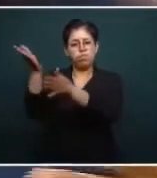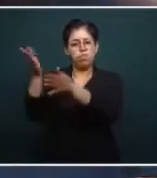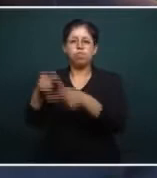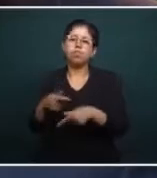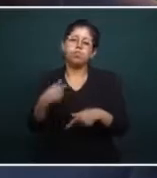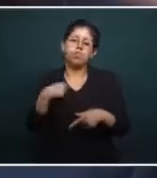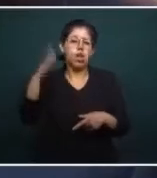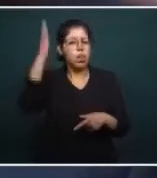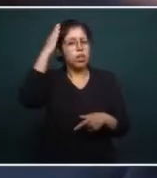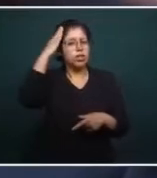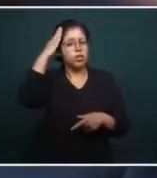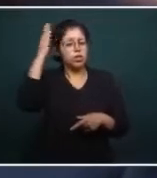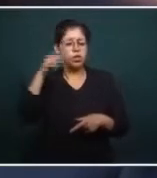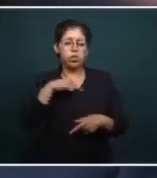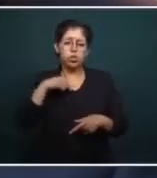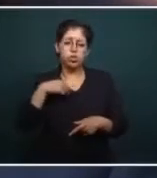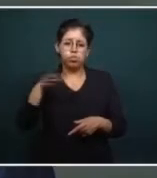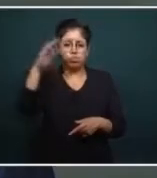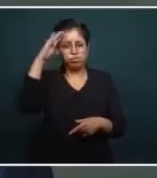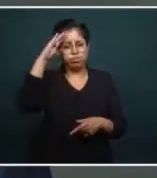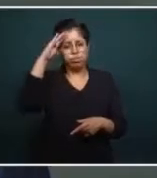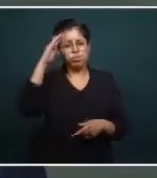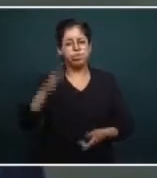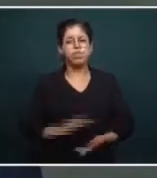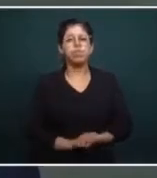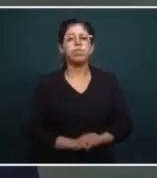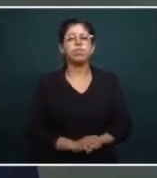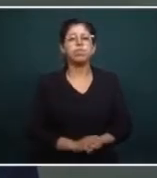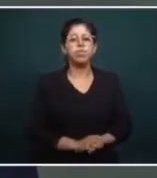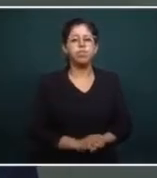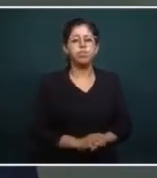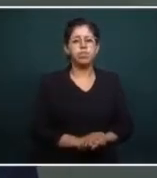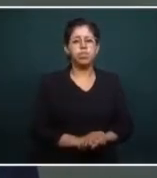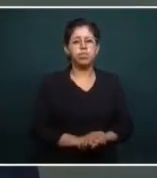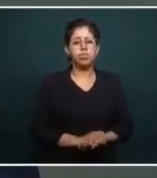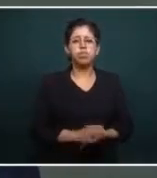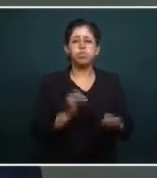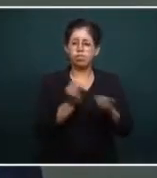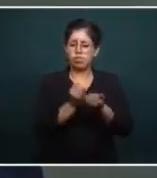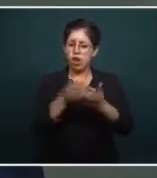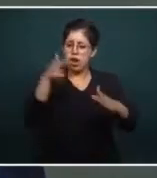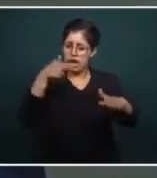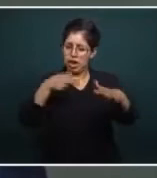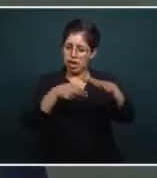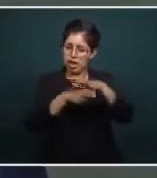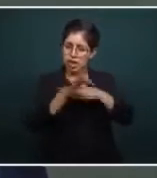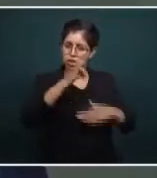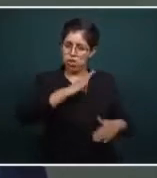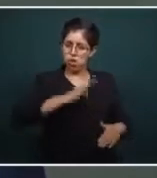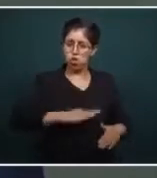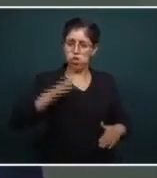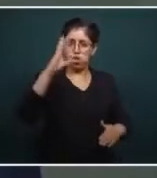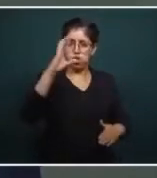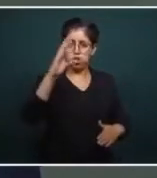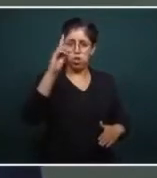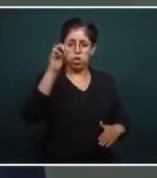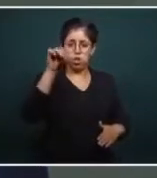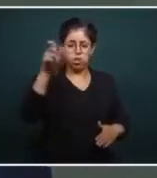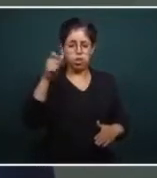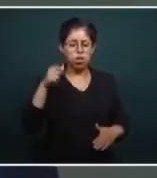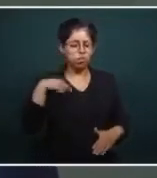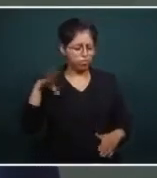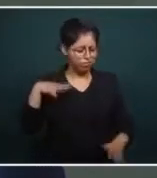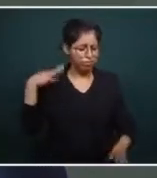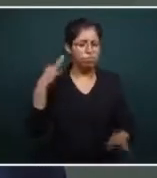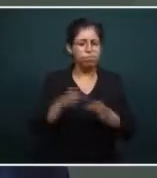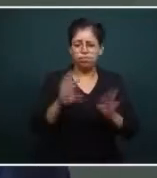decisions that we're working on. Pero en el caso But in the de case of el the tren train Toluca, of Ciudad de Toluca, México, the el city of compromiso es Mexico,